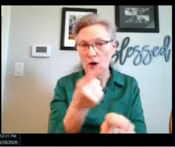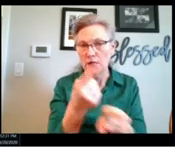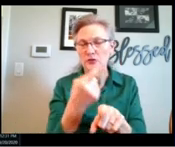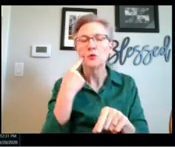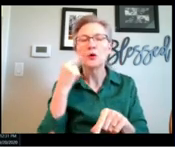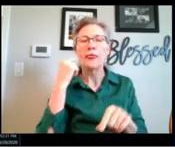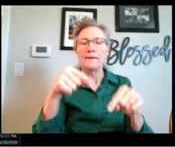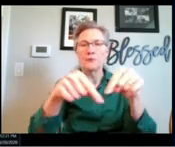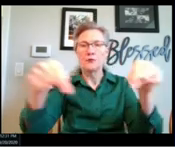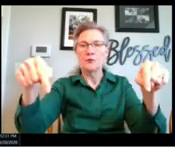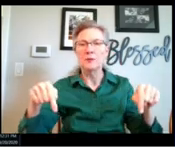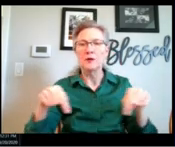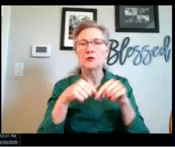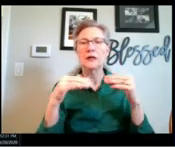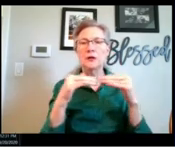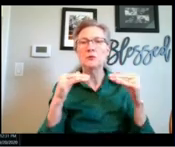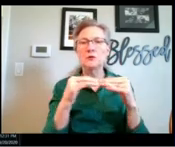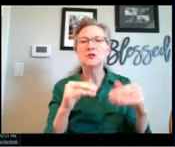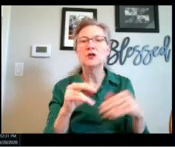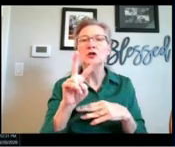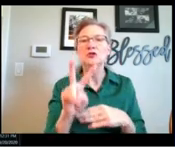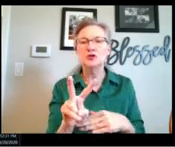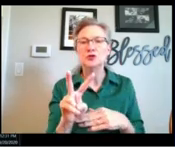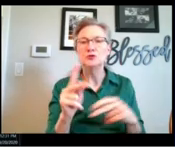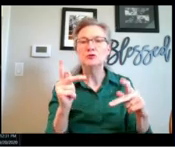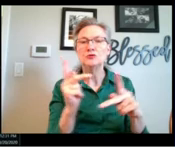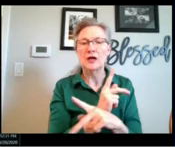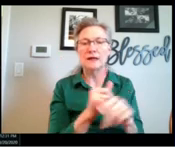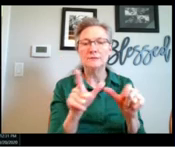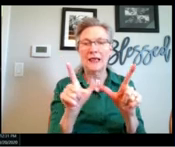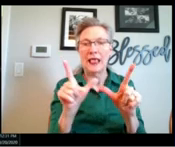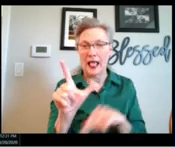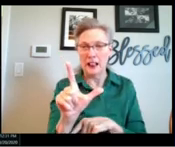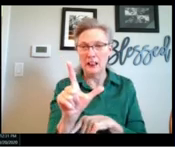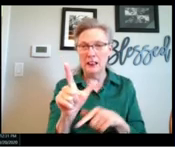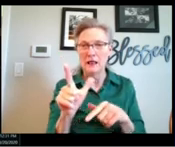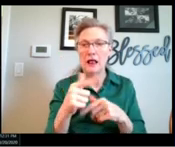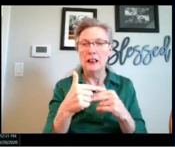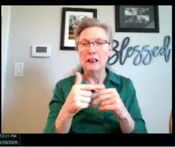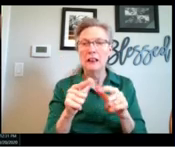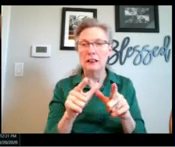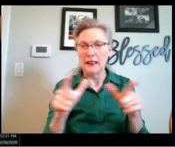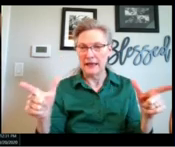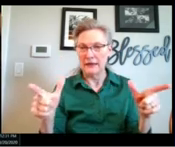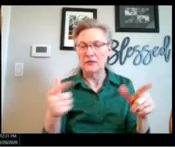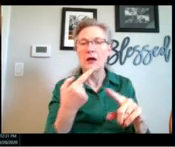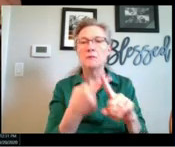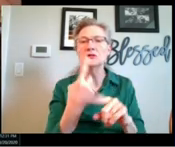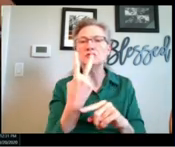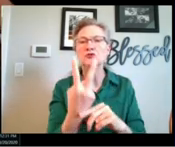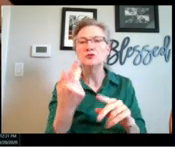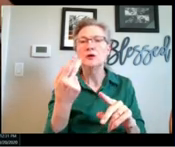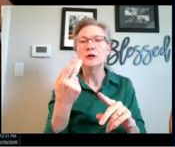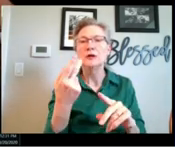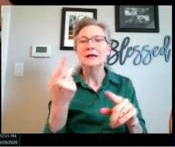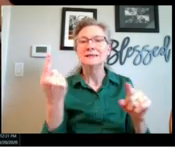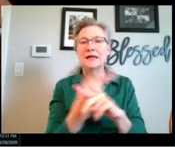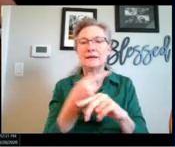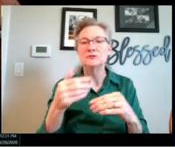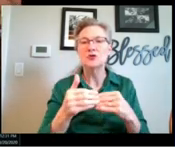perimeter equals 2 times the length plus 2 times